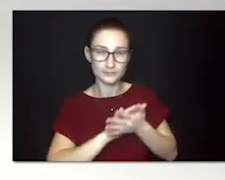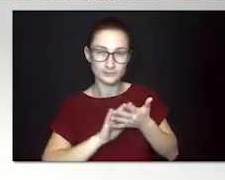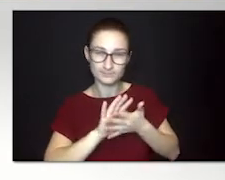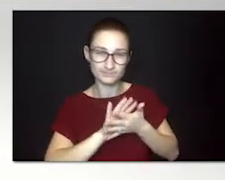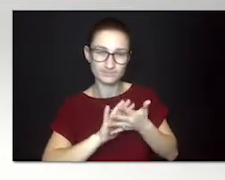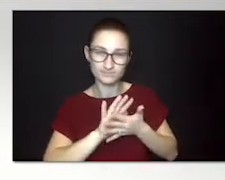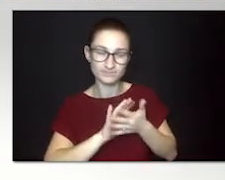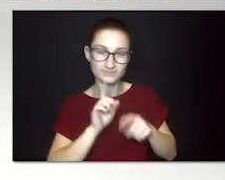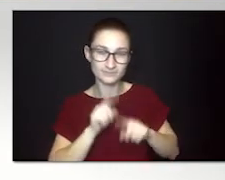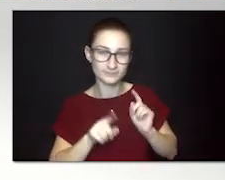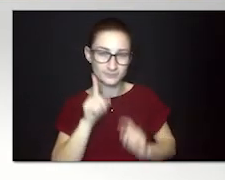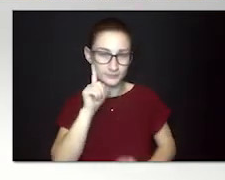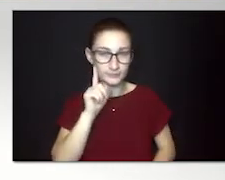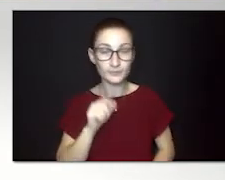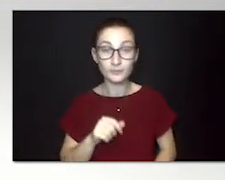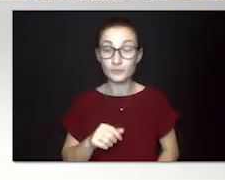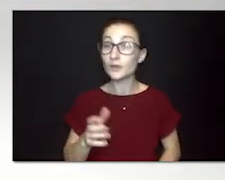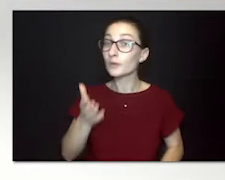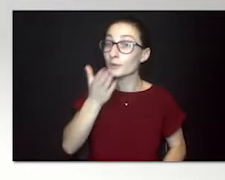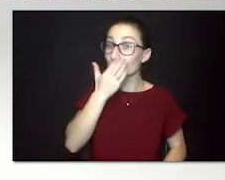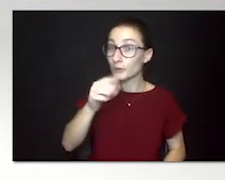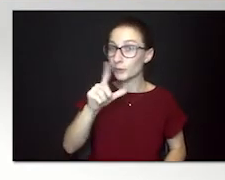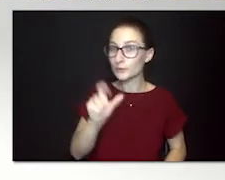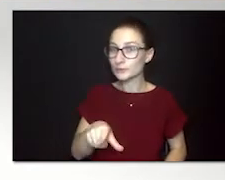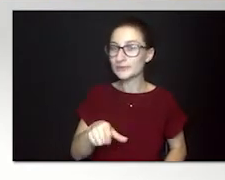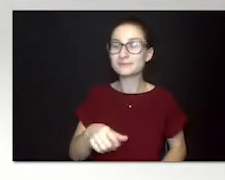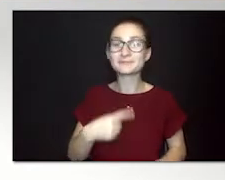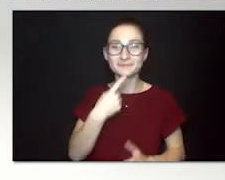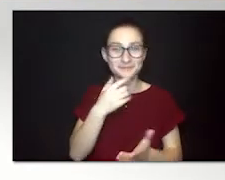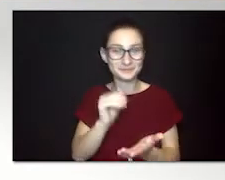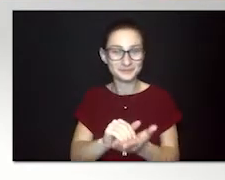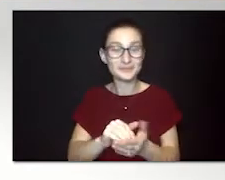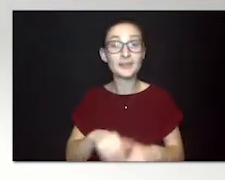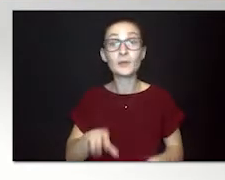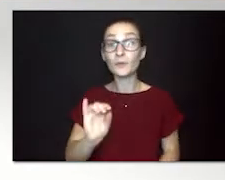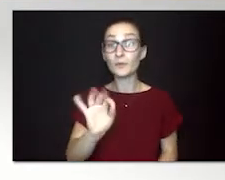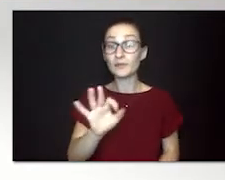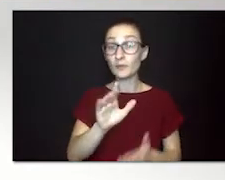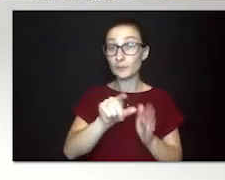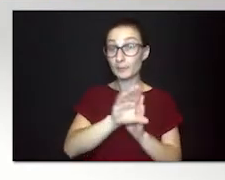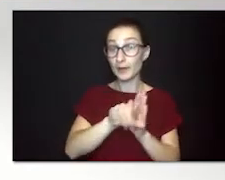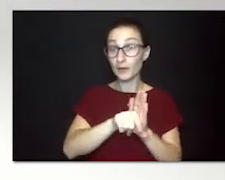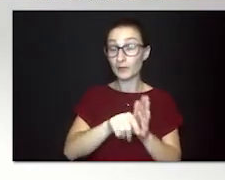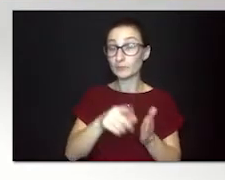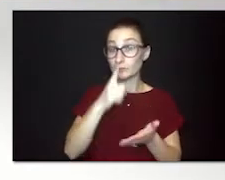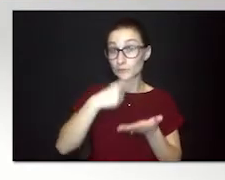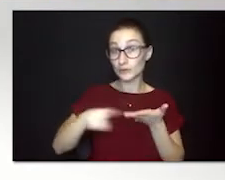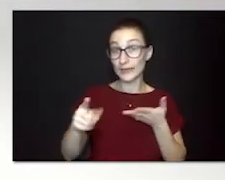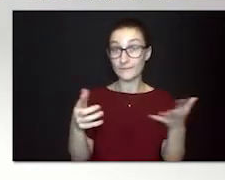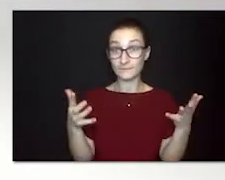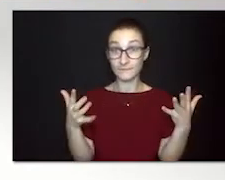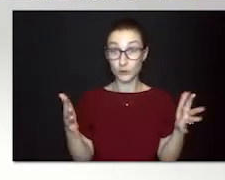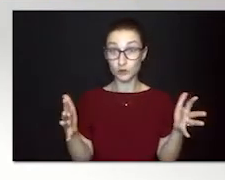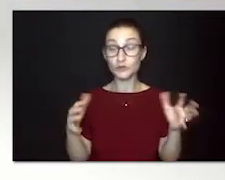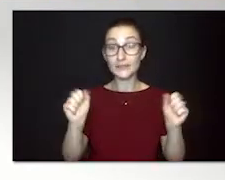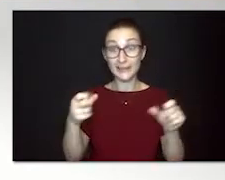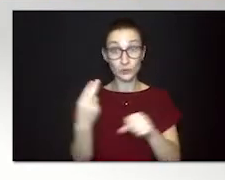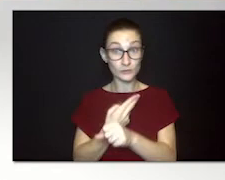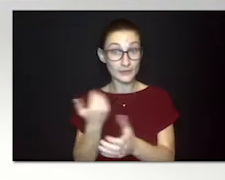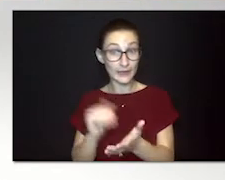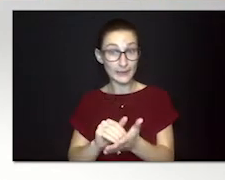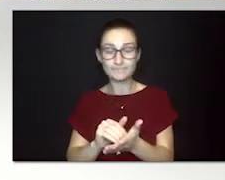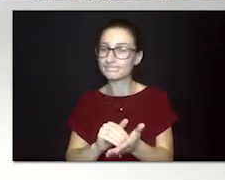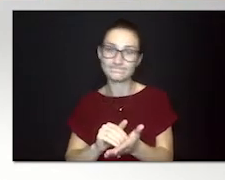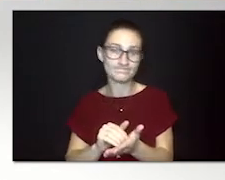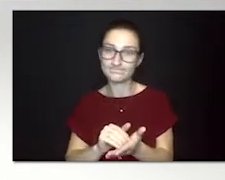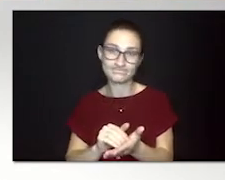that be transferred to the guardian, or is that completely done already? No, that's a great question. So the question was if you've already had your background check done for some other purpose, can